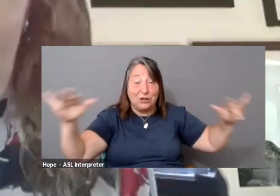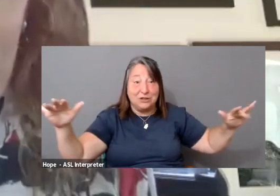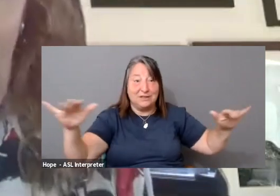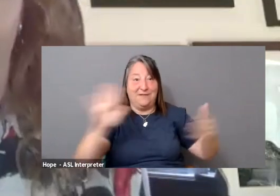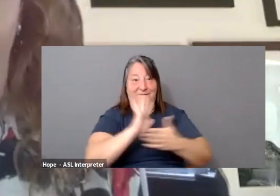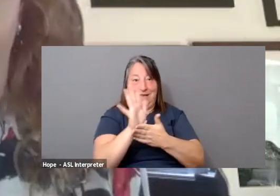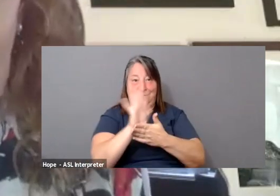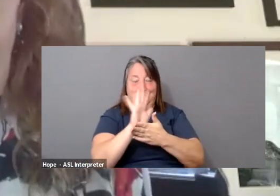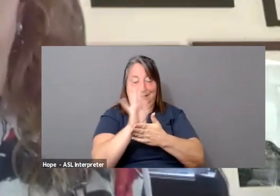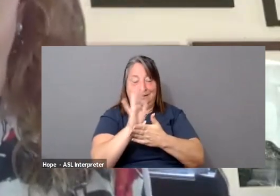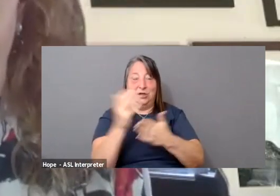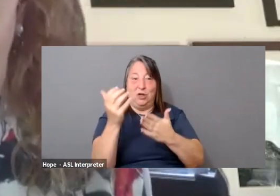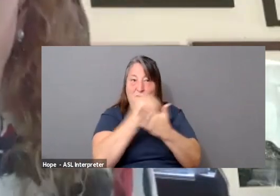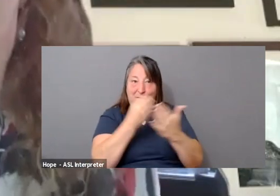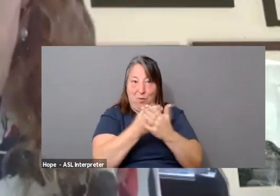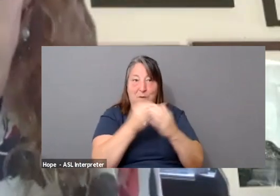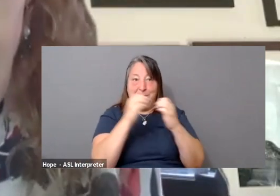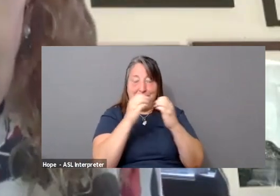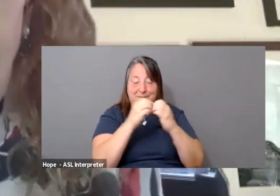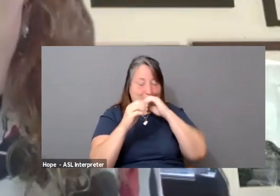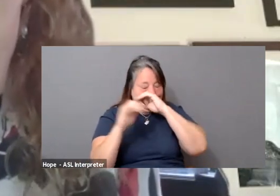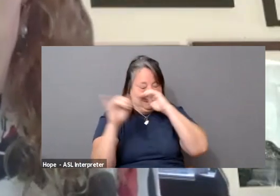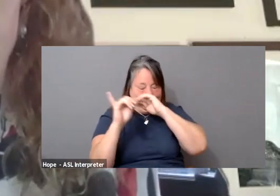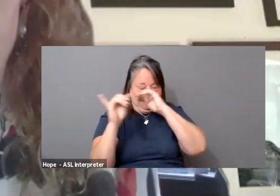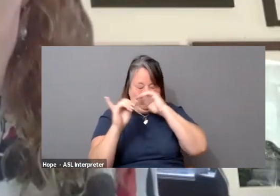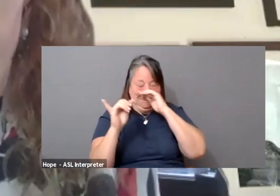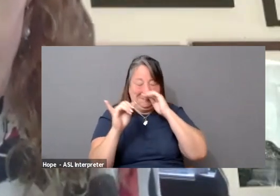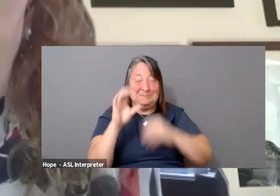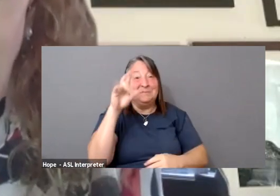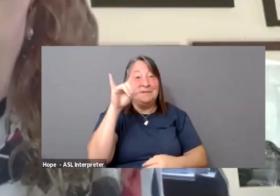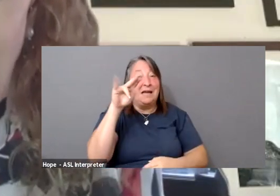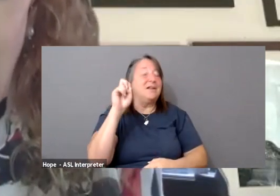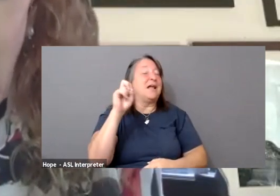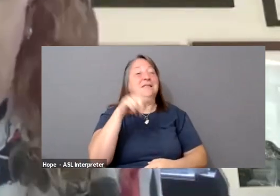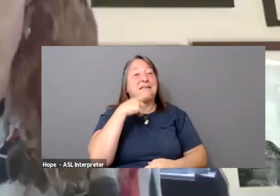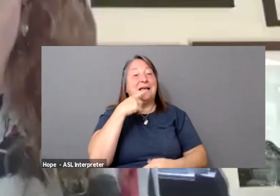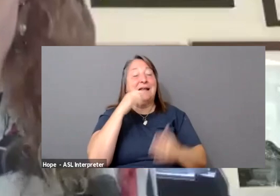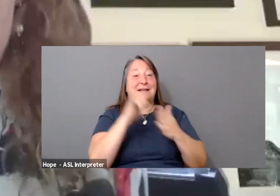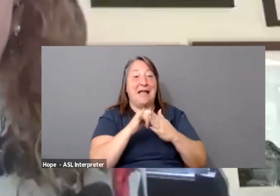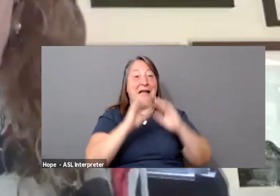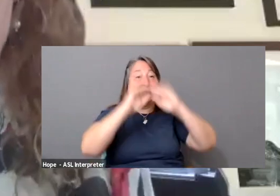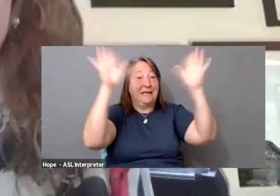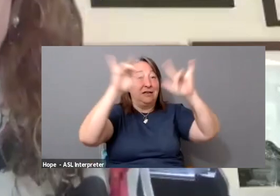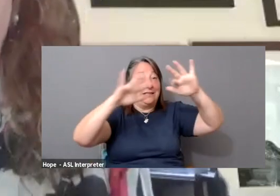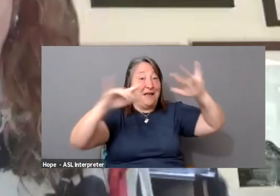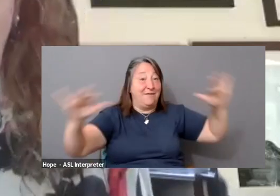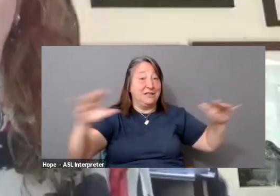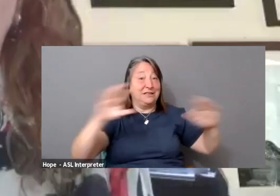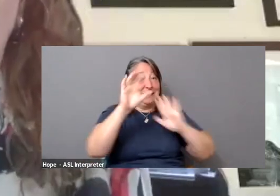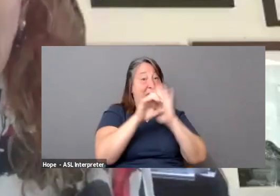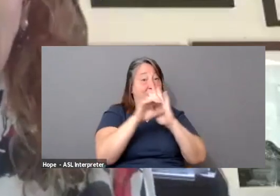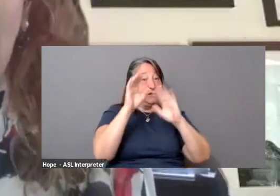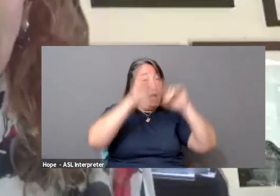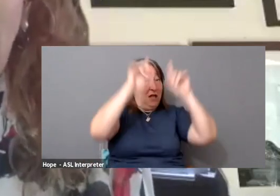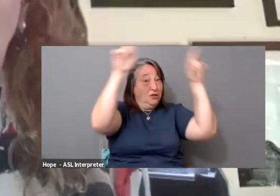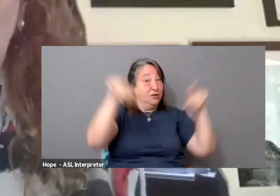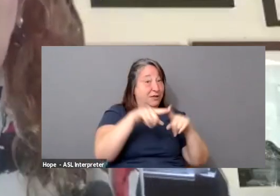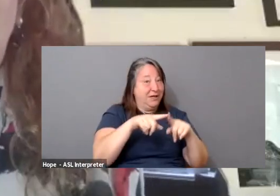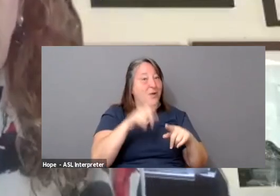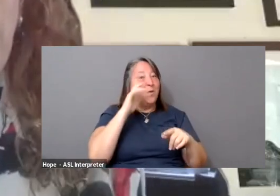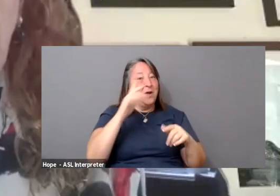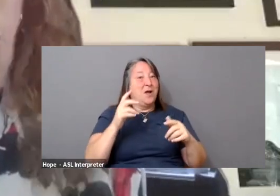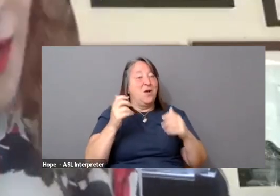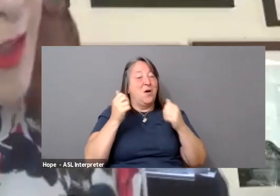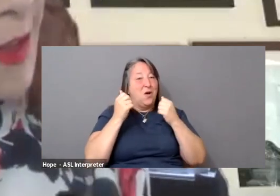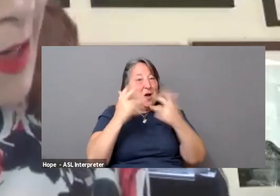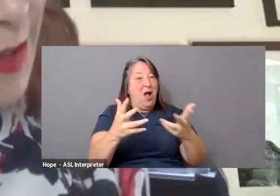films. And Caroline said, you know, clearly diverse characters on screen brings diverse audiences, but,